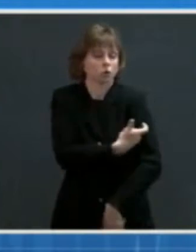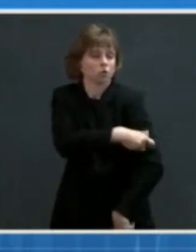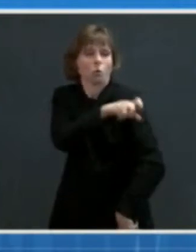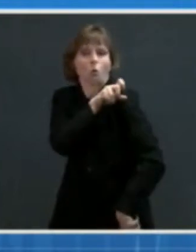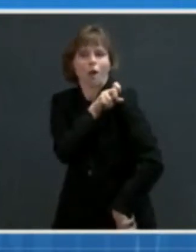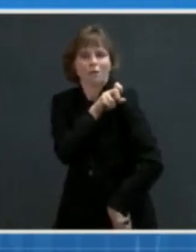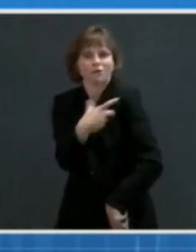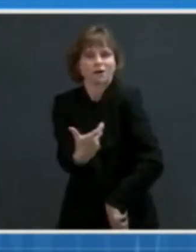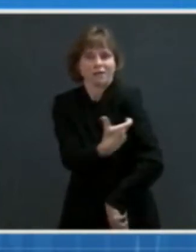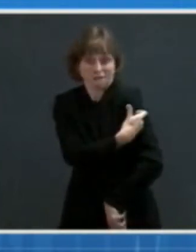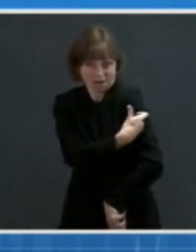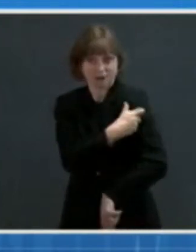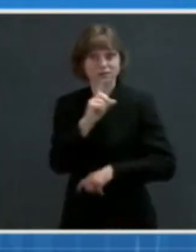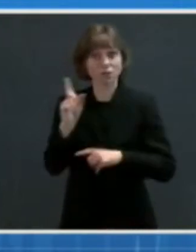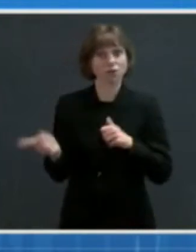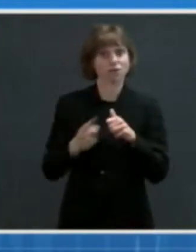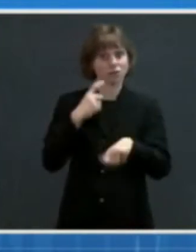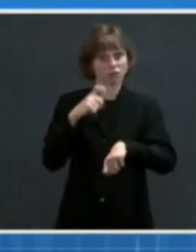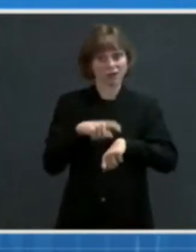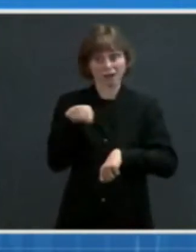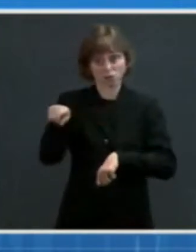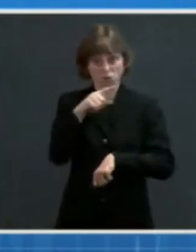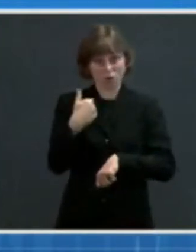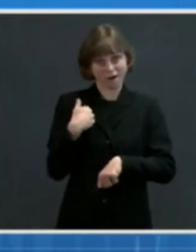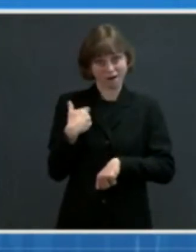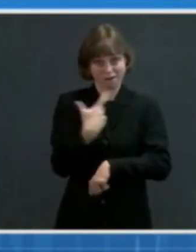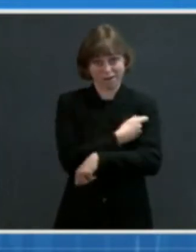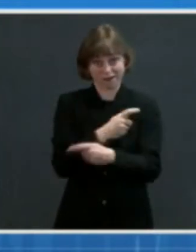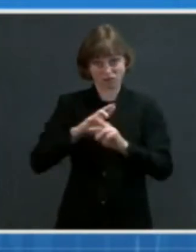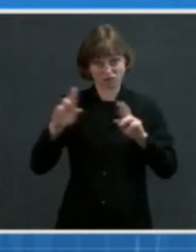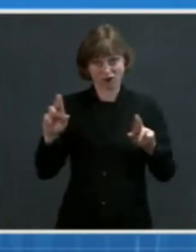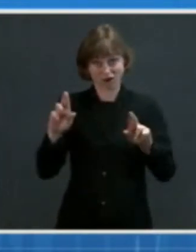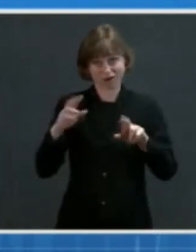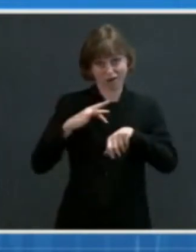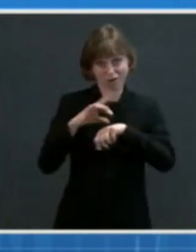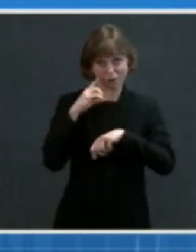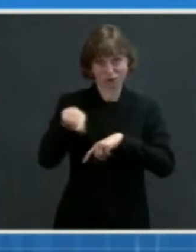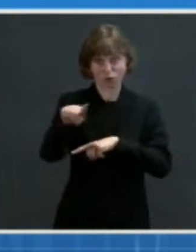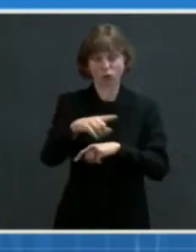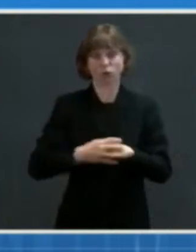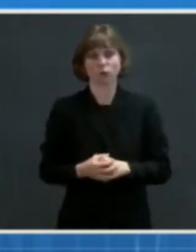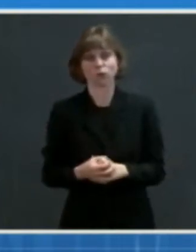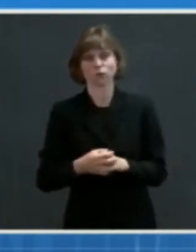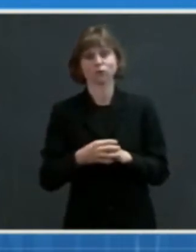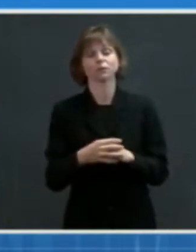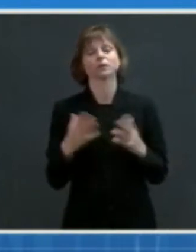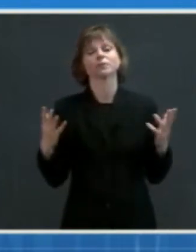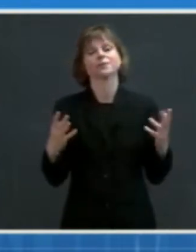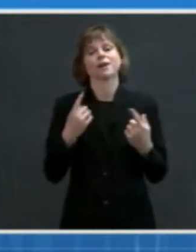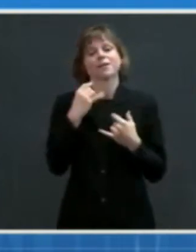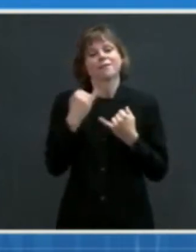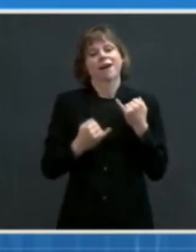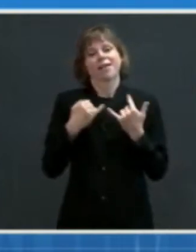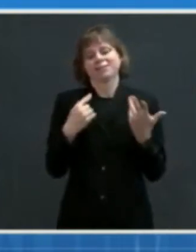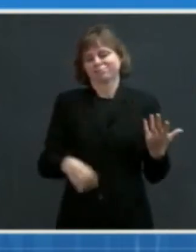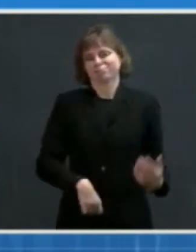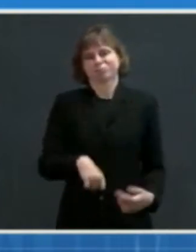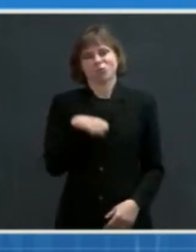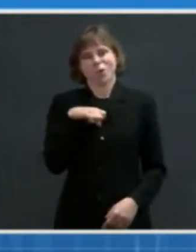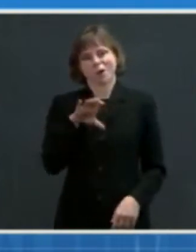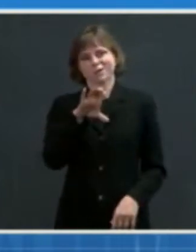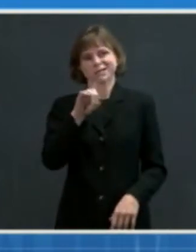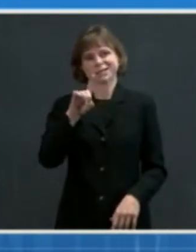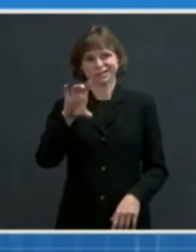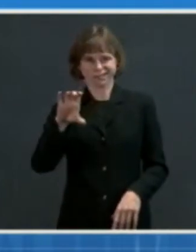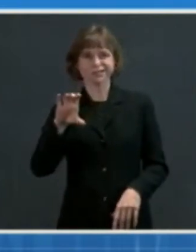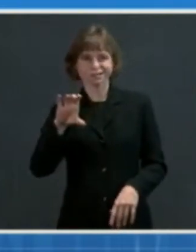with the first vaccine that is available to you. Finally, I want to share how proud I am that CDC is taking a leading